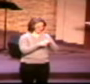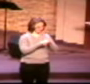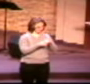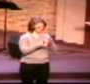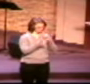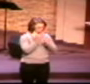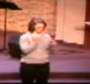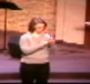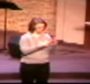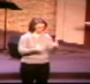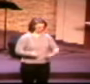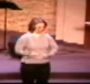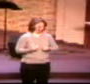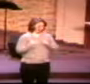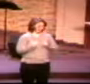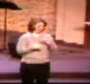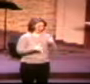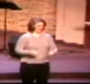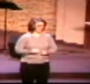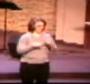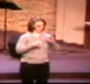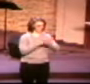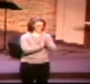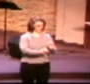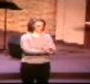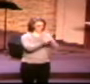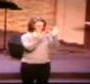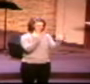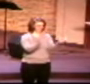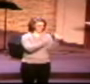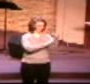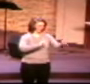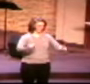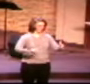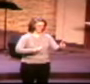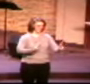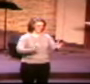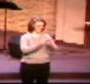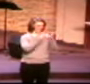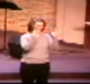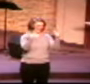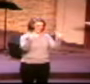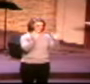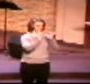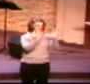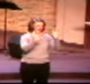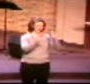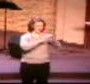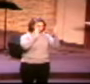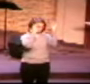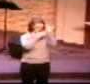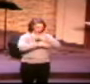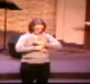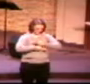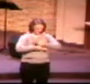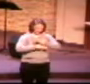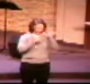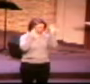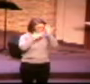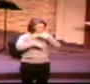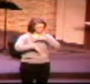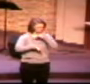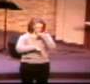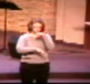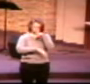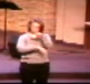and the life was the light of all people, and the light shines in the darkness, and the